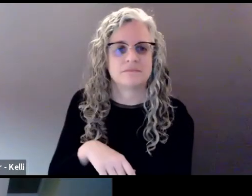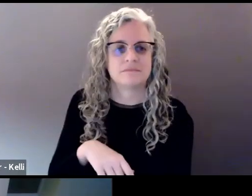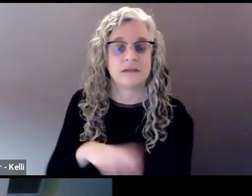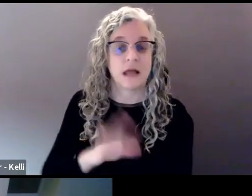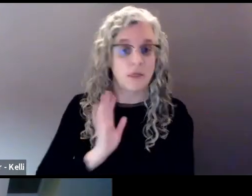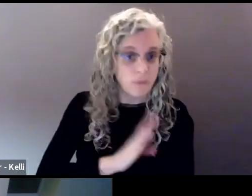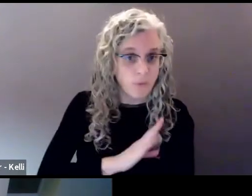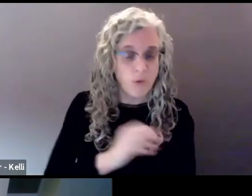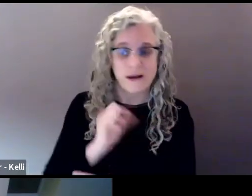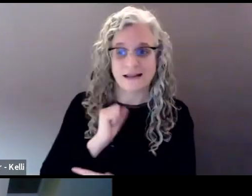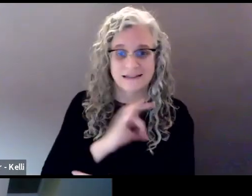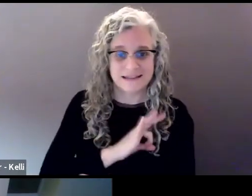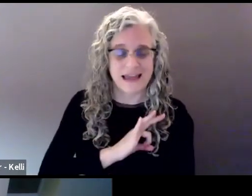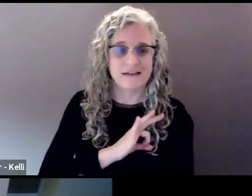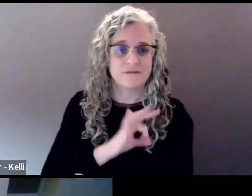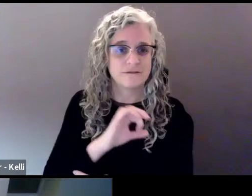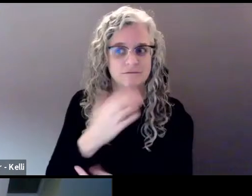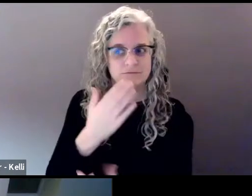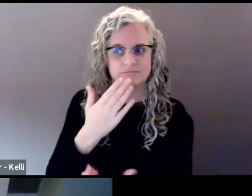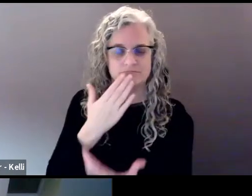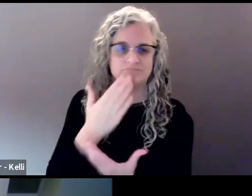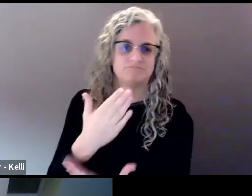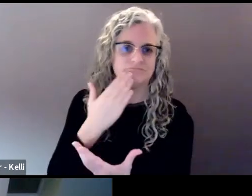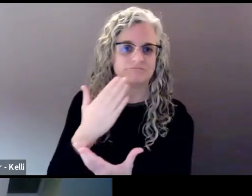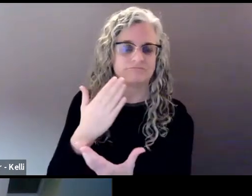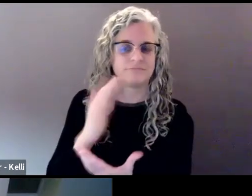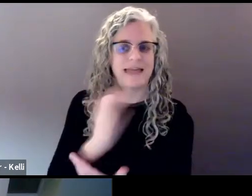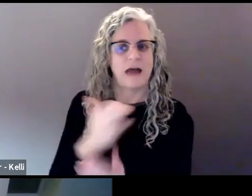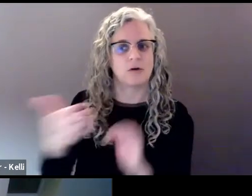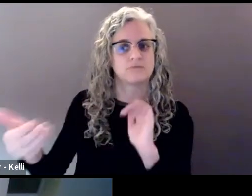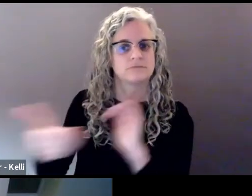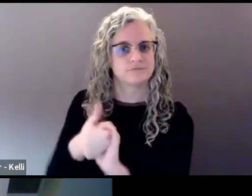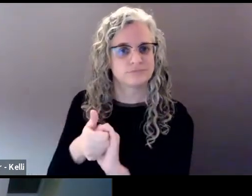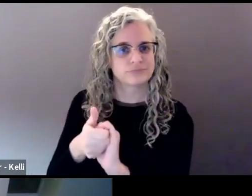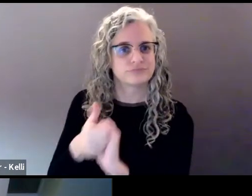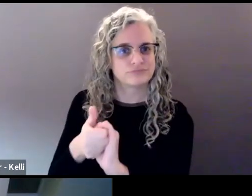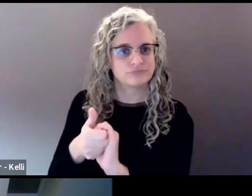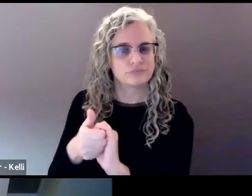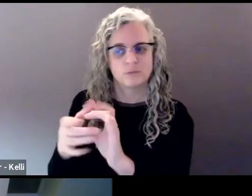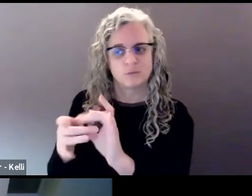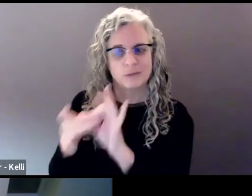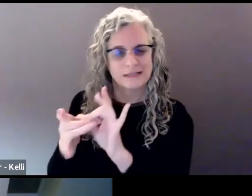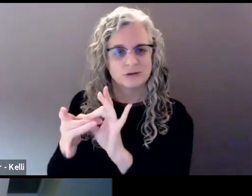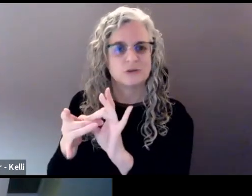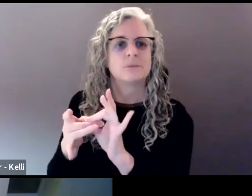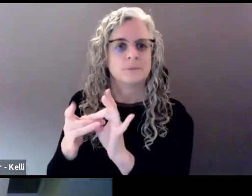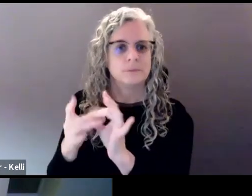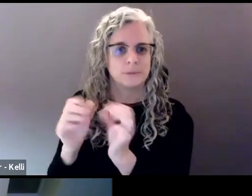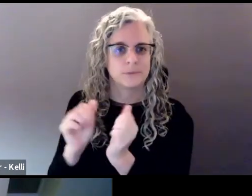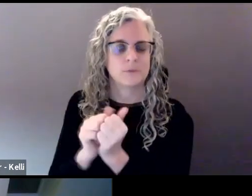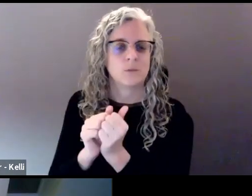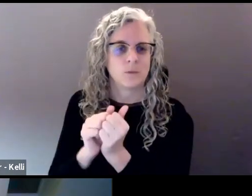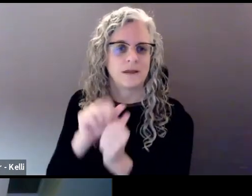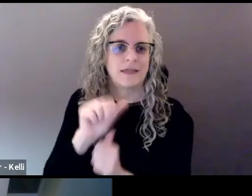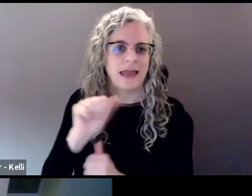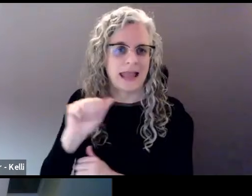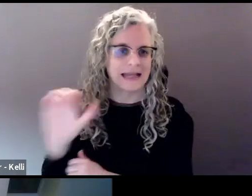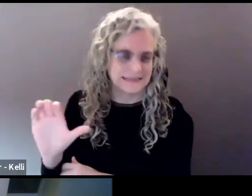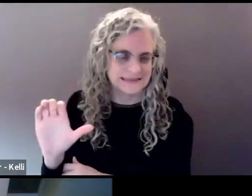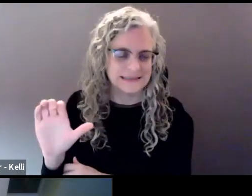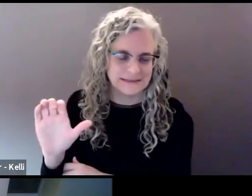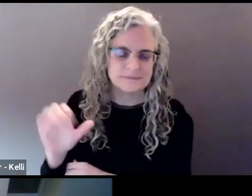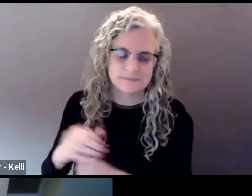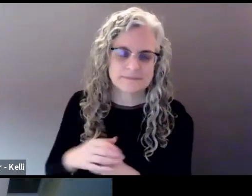very much appreciates the collaborative and close relationship we have with the AAC,